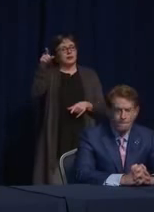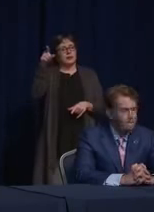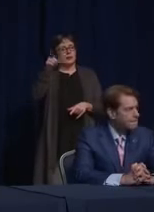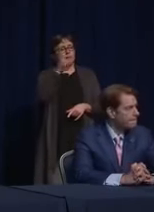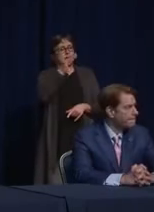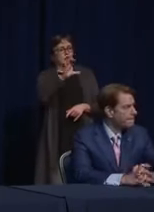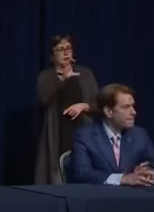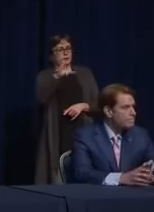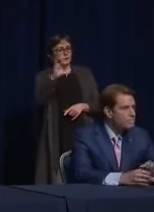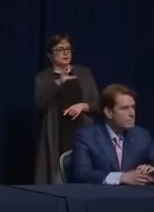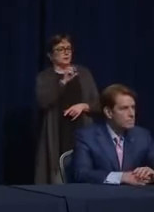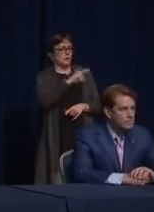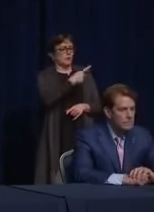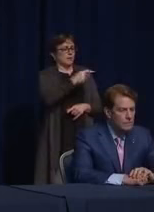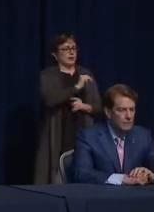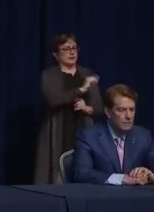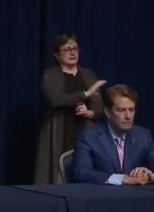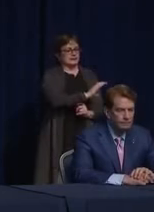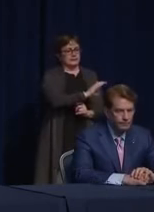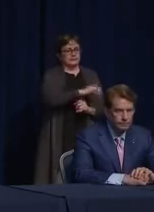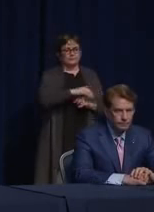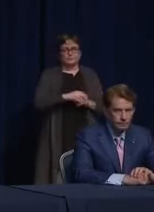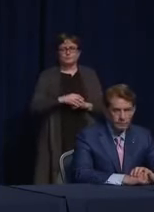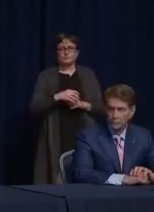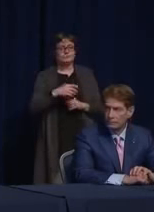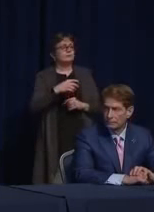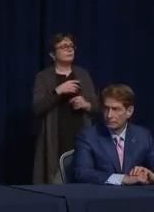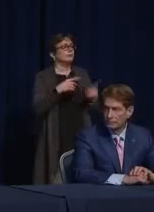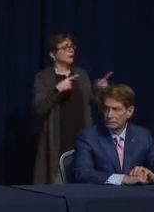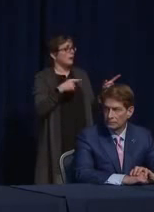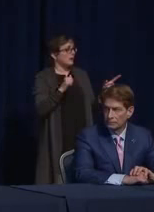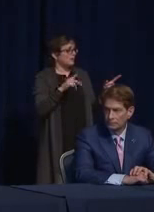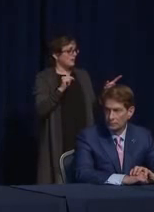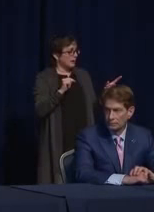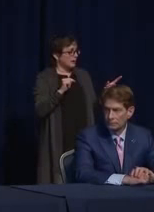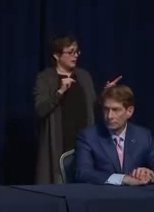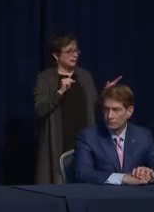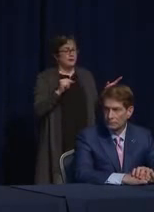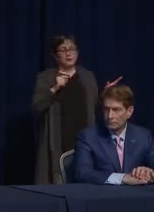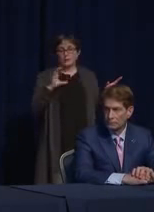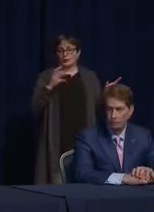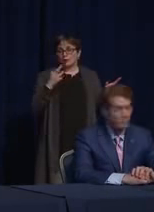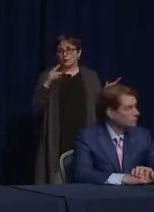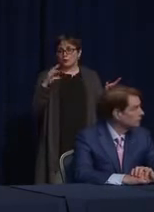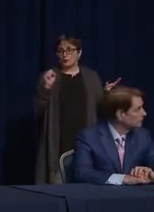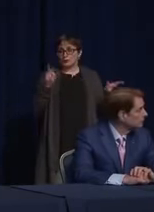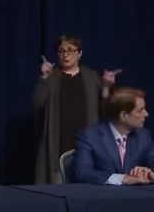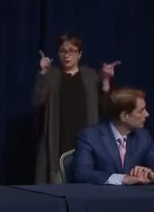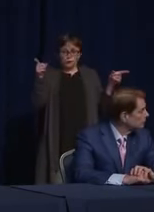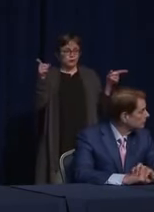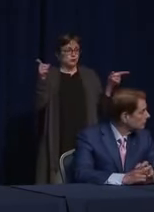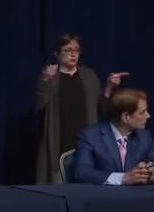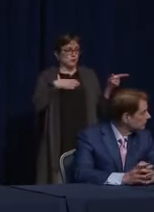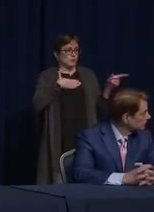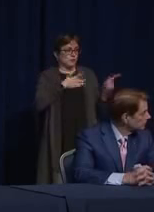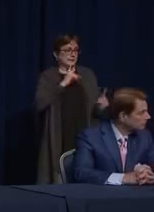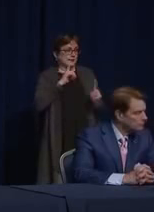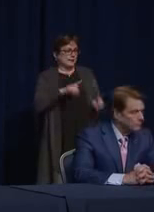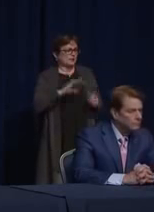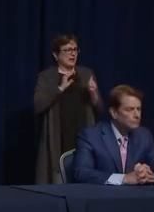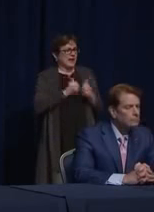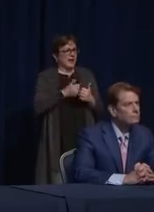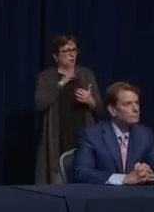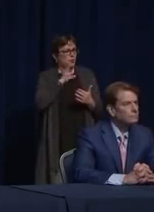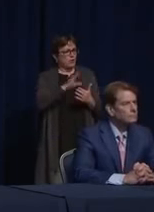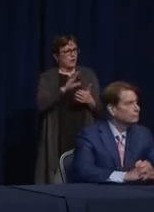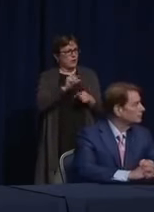the cases. Pat and Chris, could you take this together in terms of how this is actually going to work, how it's going to flow? And